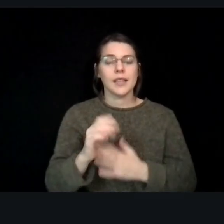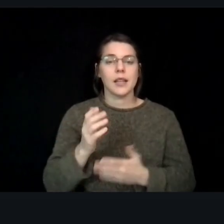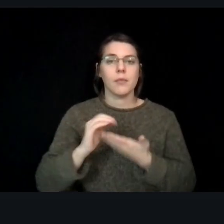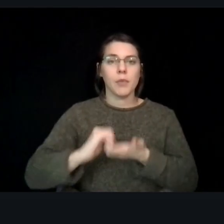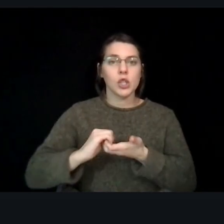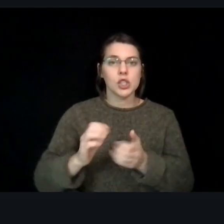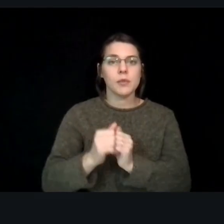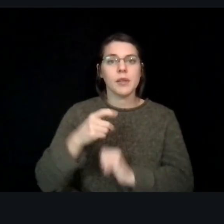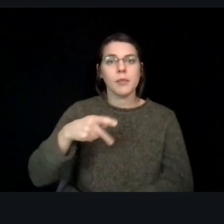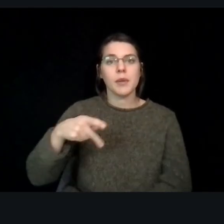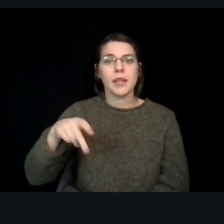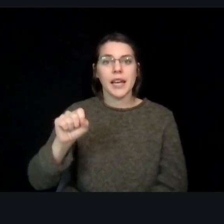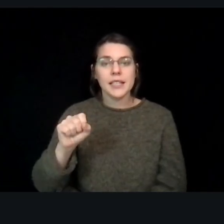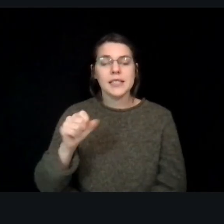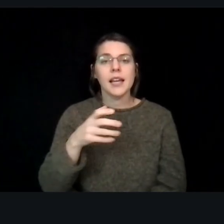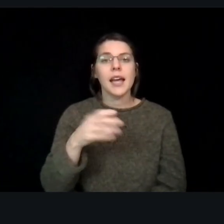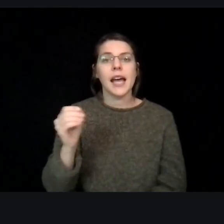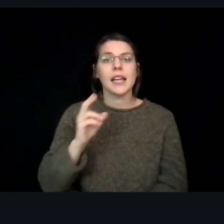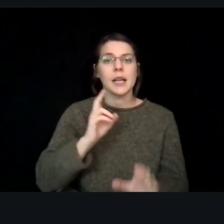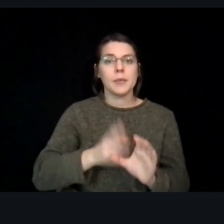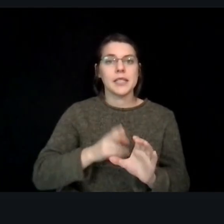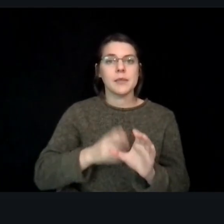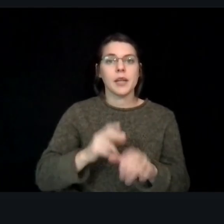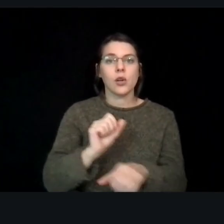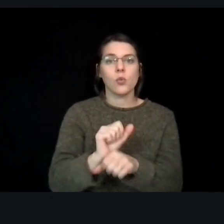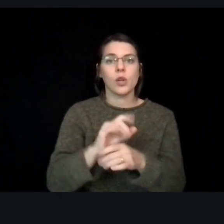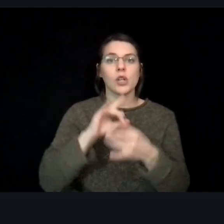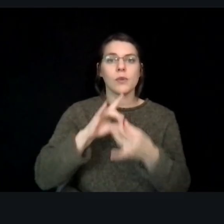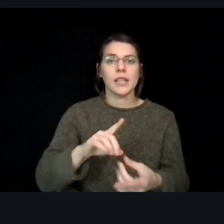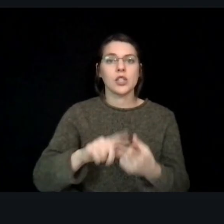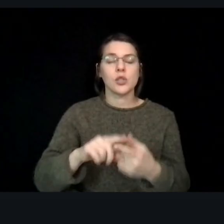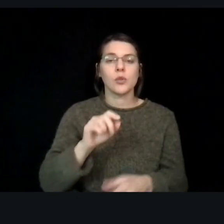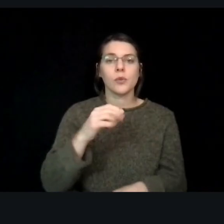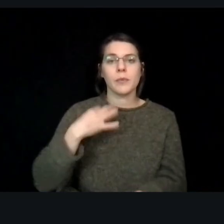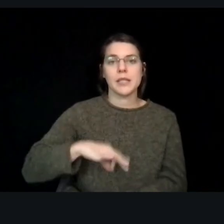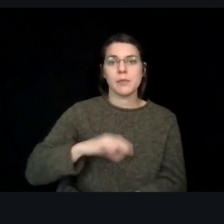PPS and have participated in the work related to the Pittsburgh Workforce Hub.